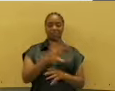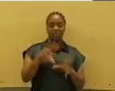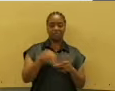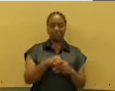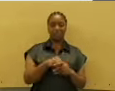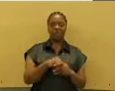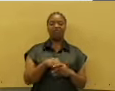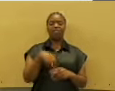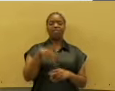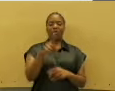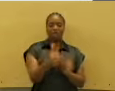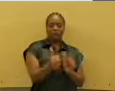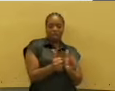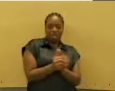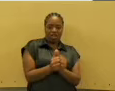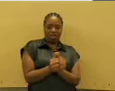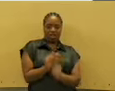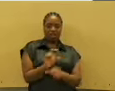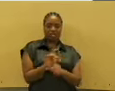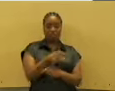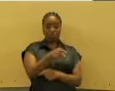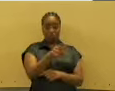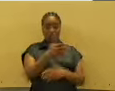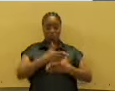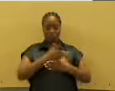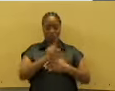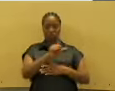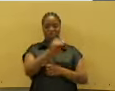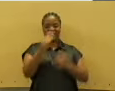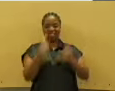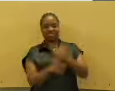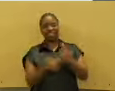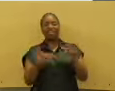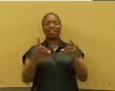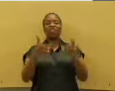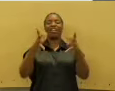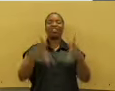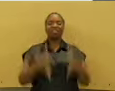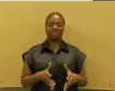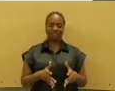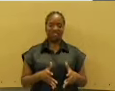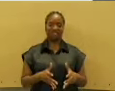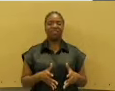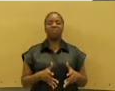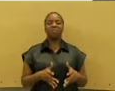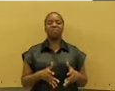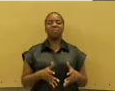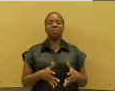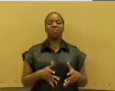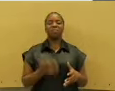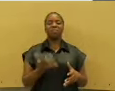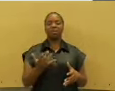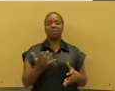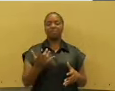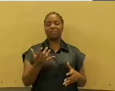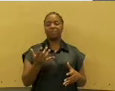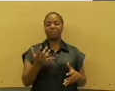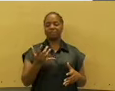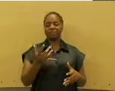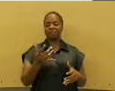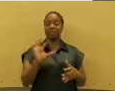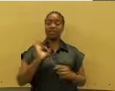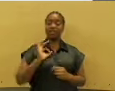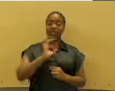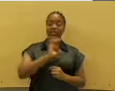Pierre Broad, who is our deputy director at the CSA&G, as well as the staff at